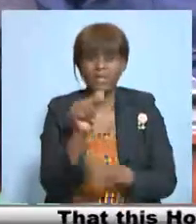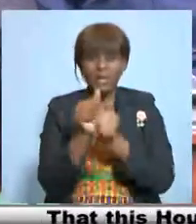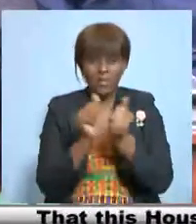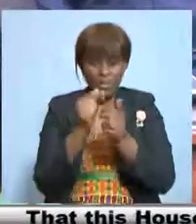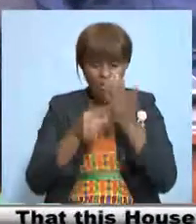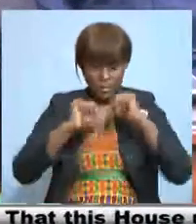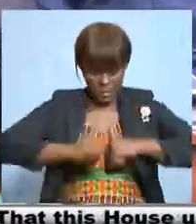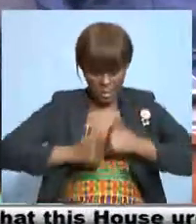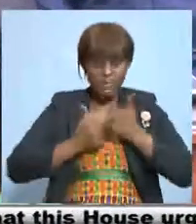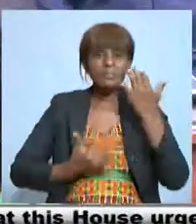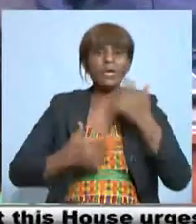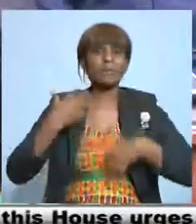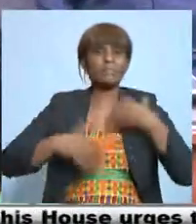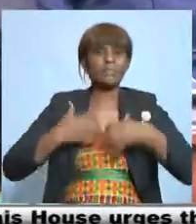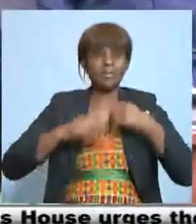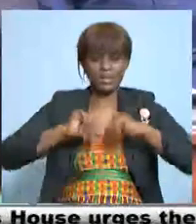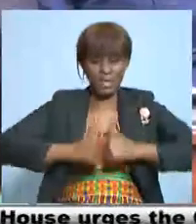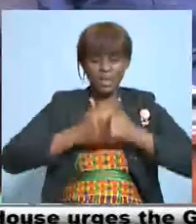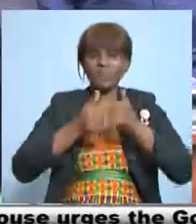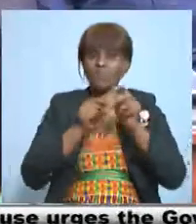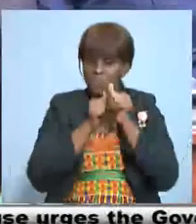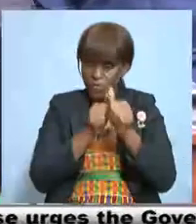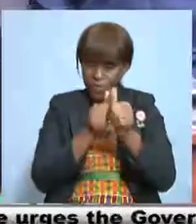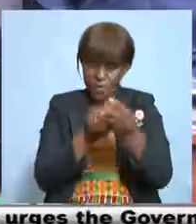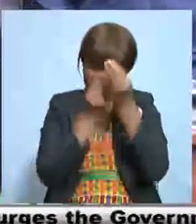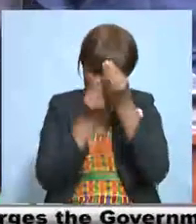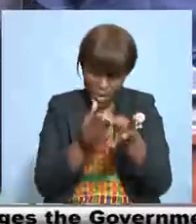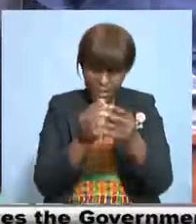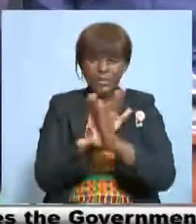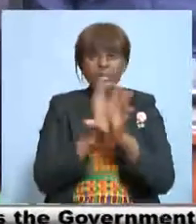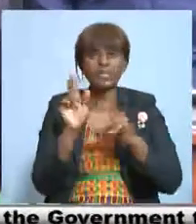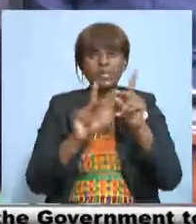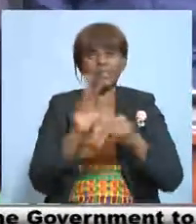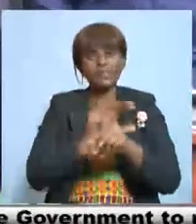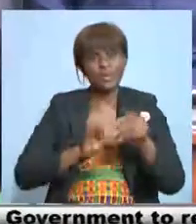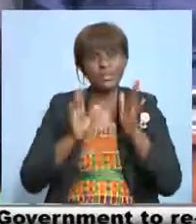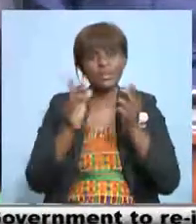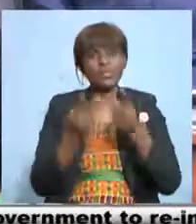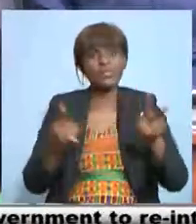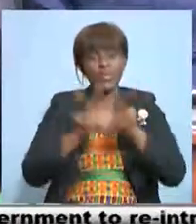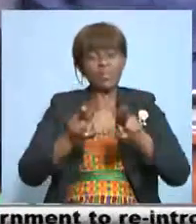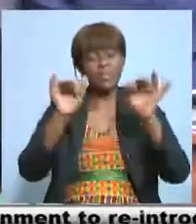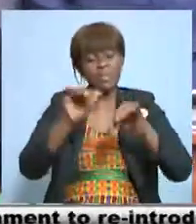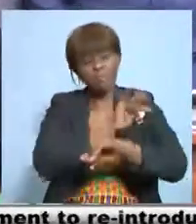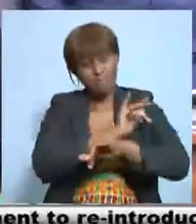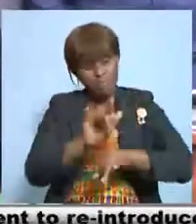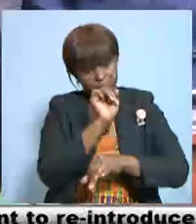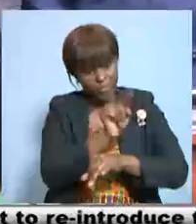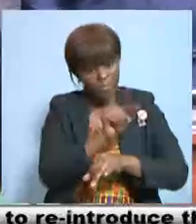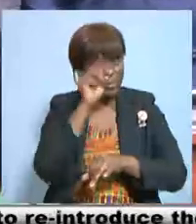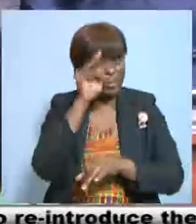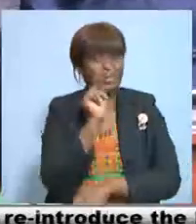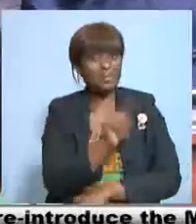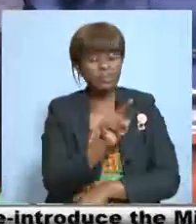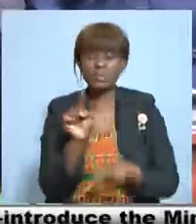our aspirations, our subscription as a Zambian people to Christian values. The absence of this